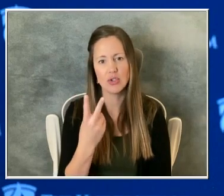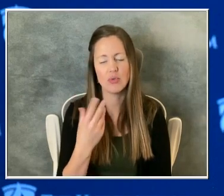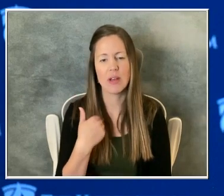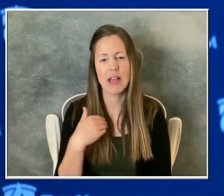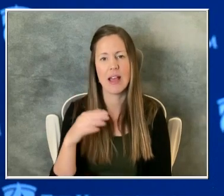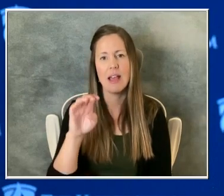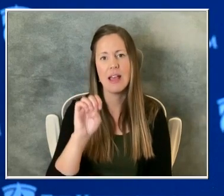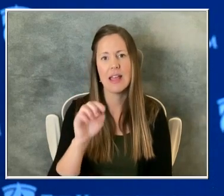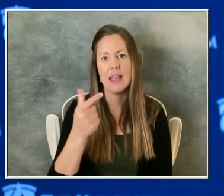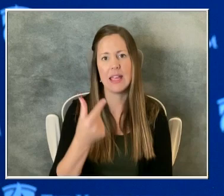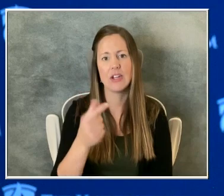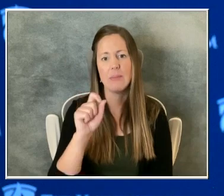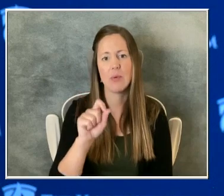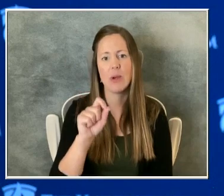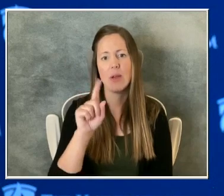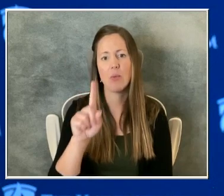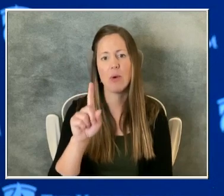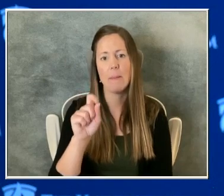EG.1.15 or